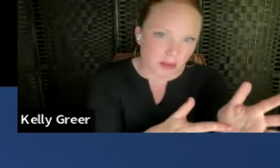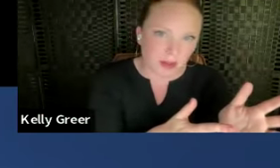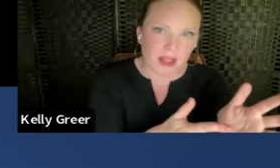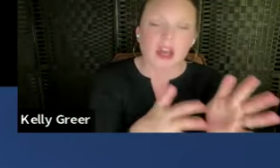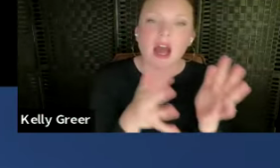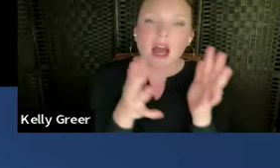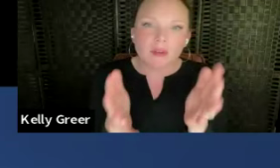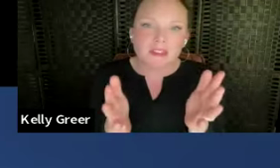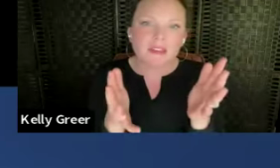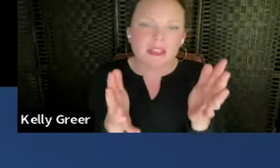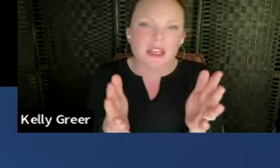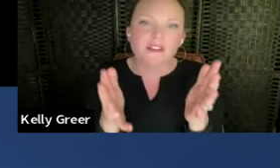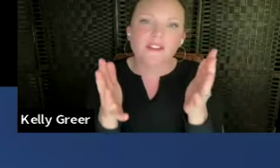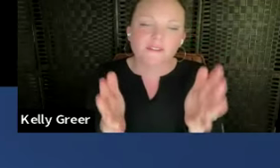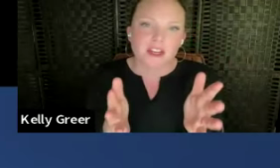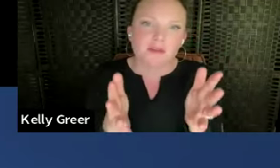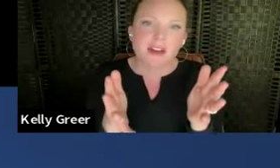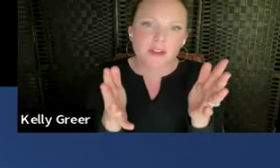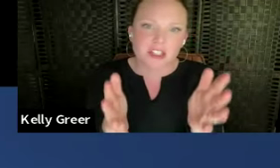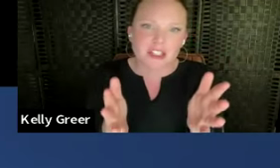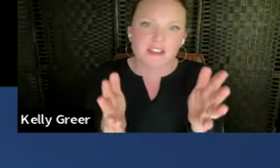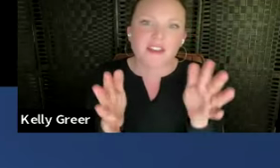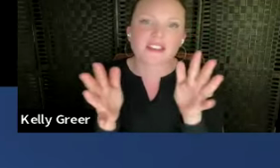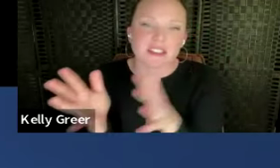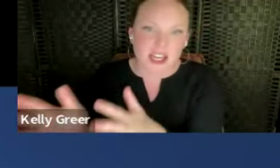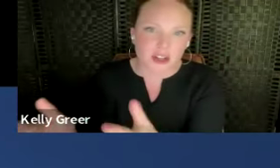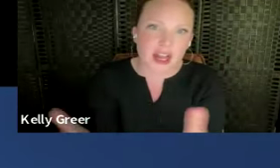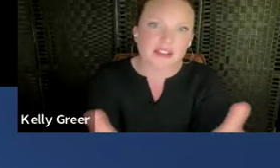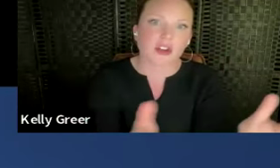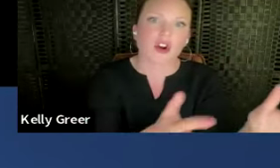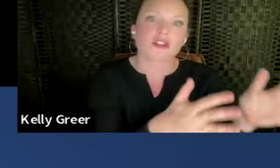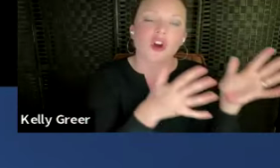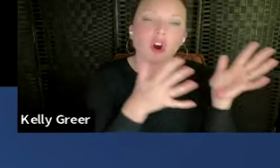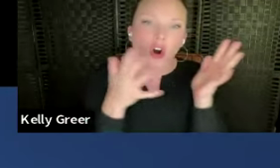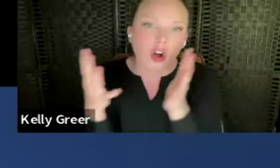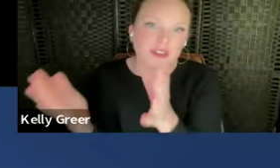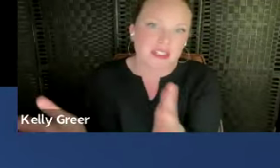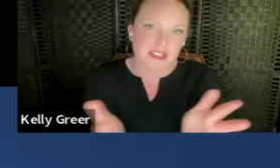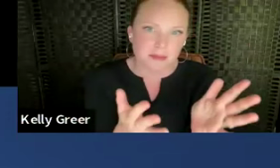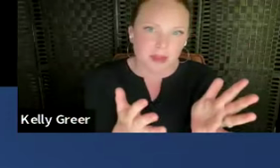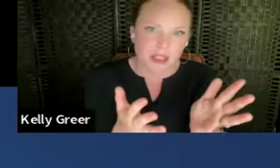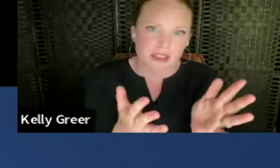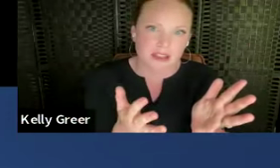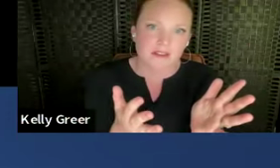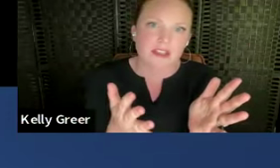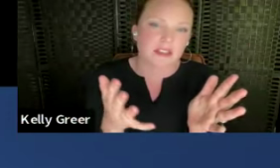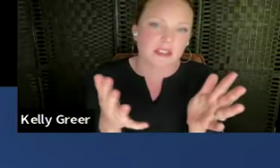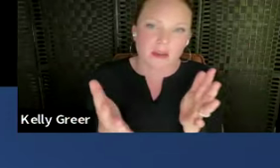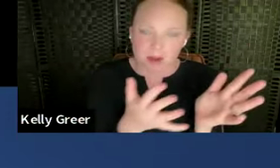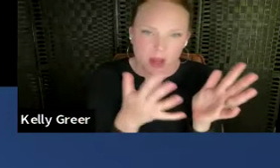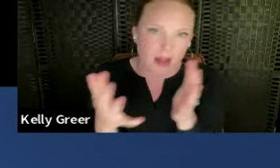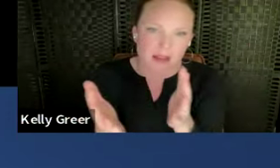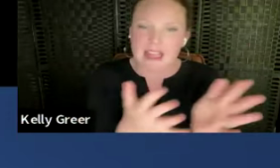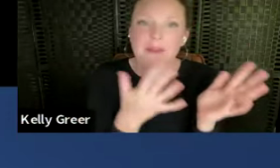you went to another building. I want to see if the feedback we receive is standardized across all DC buildings, if